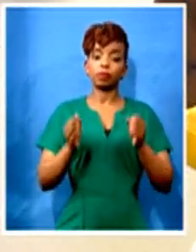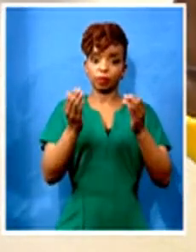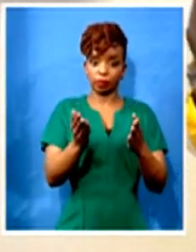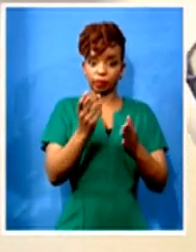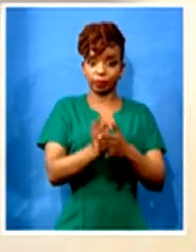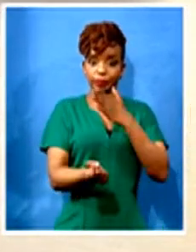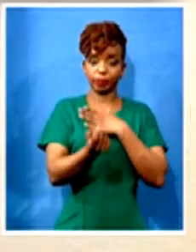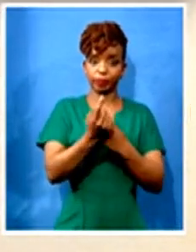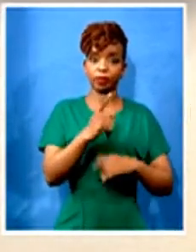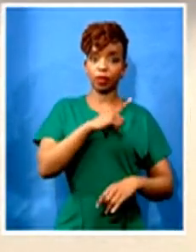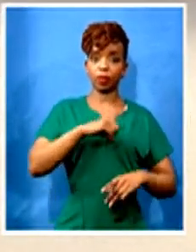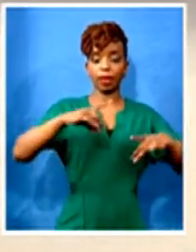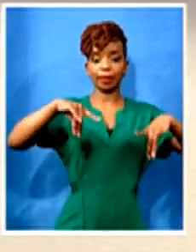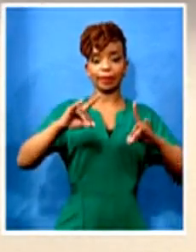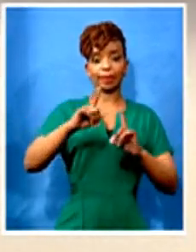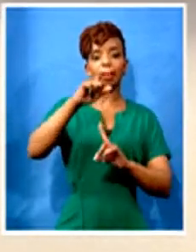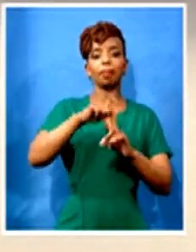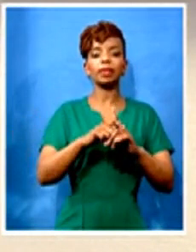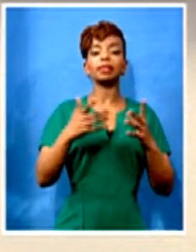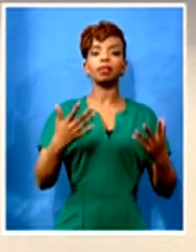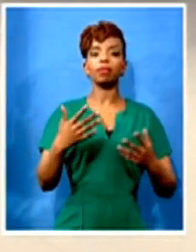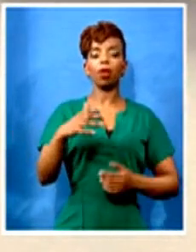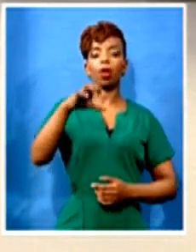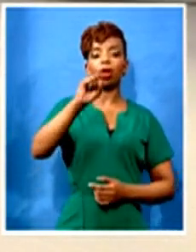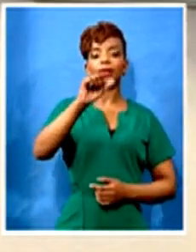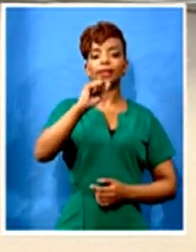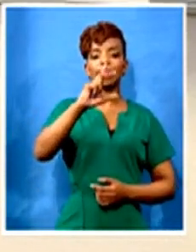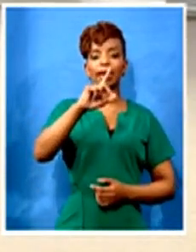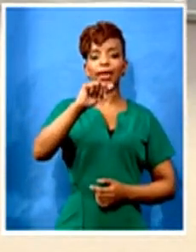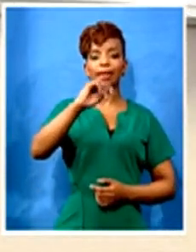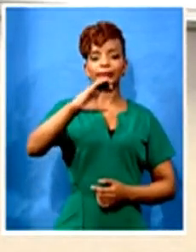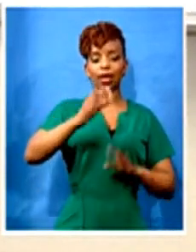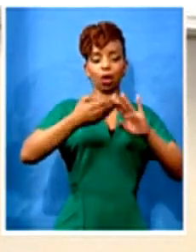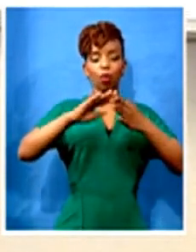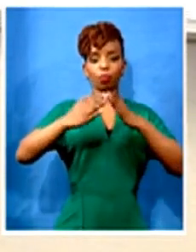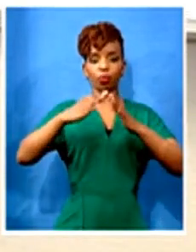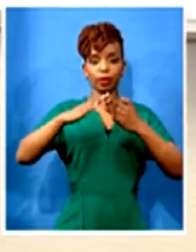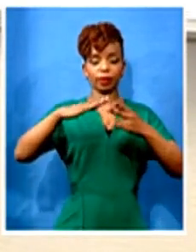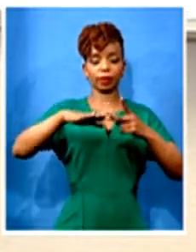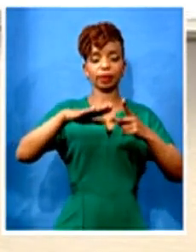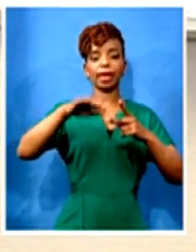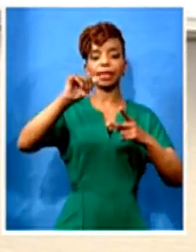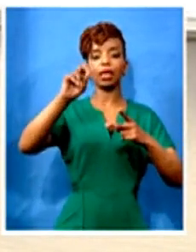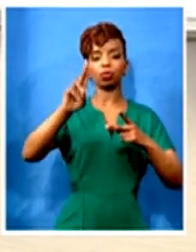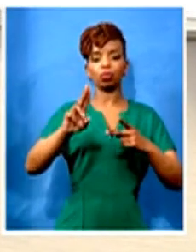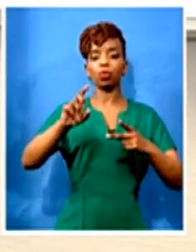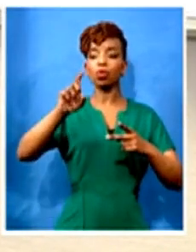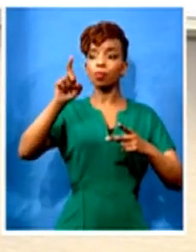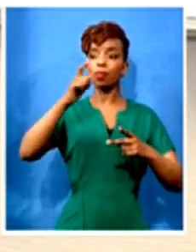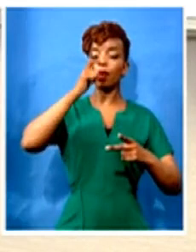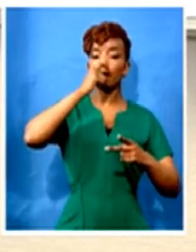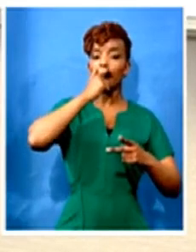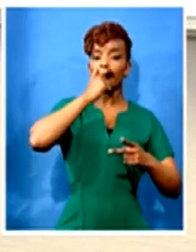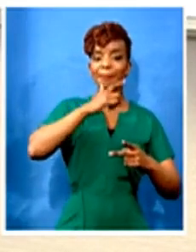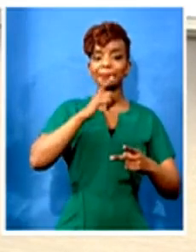and the African Union, Mr. Cyril Ramaphosa, to actually rein on his counterpart and all other